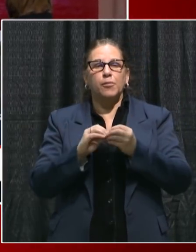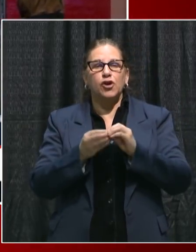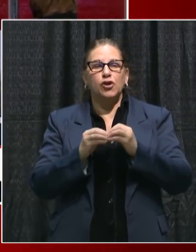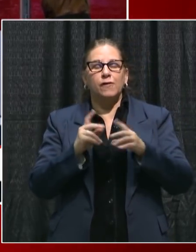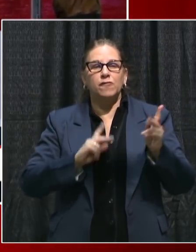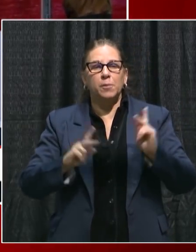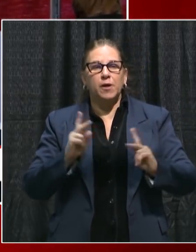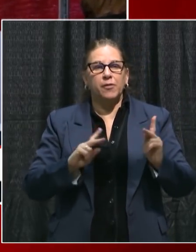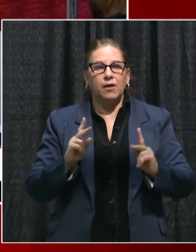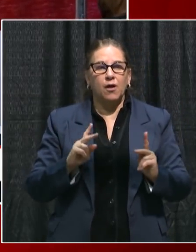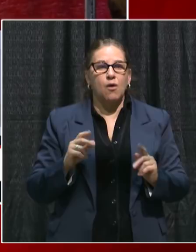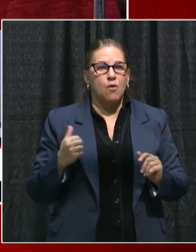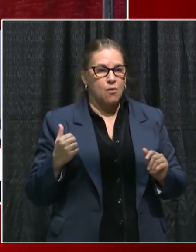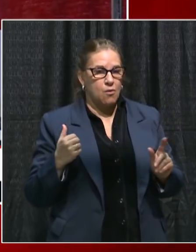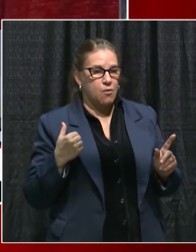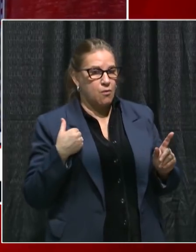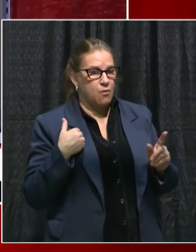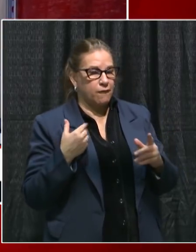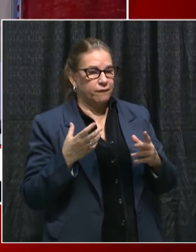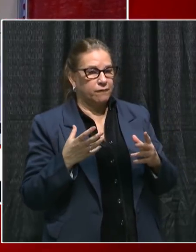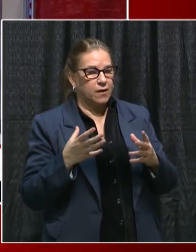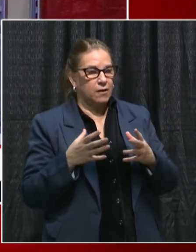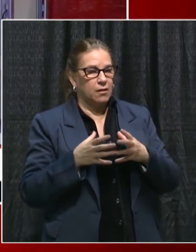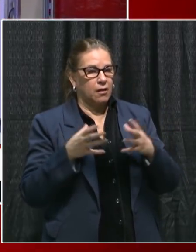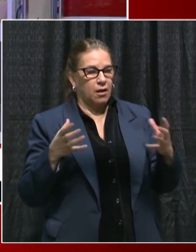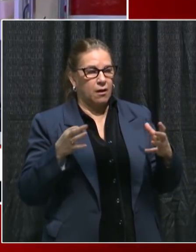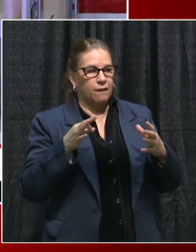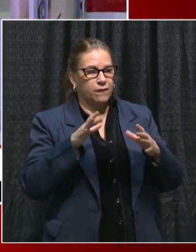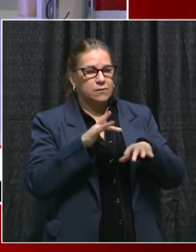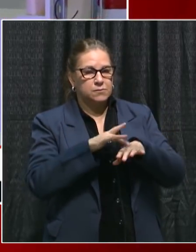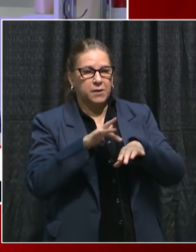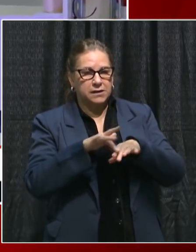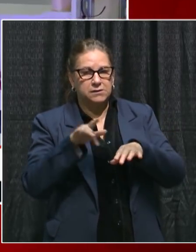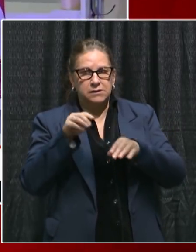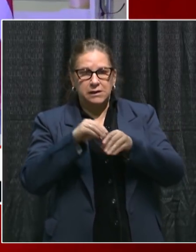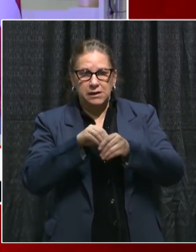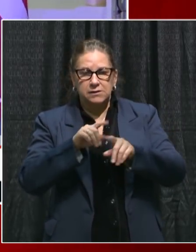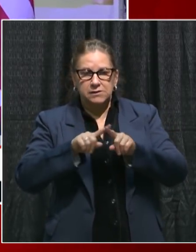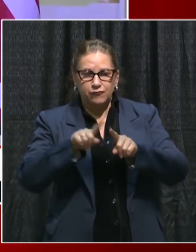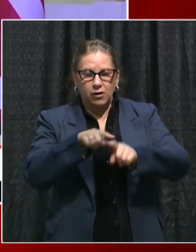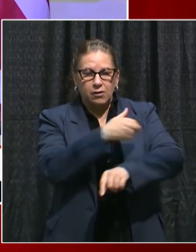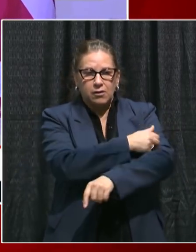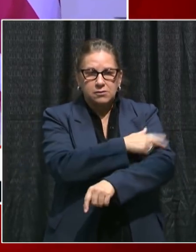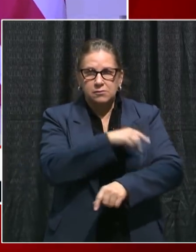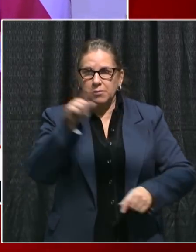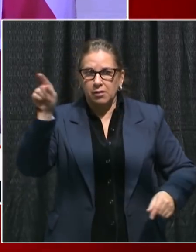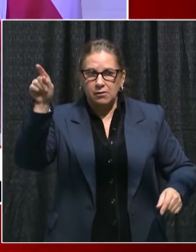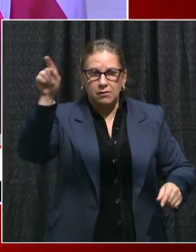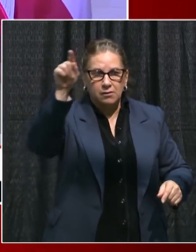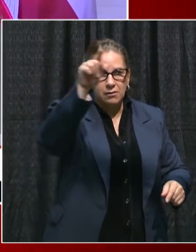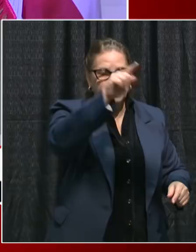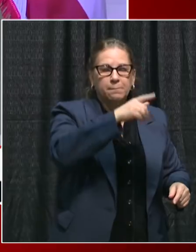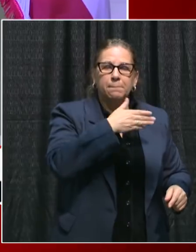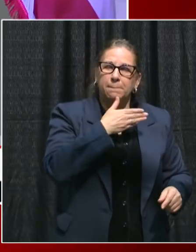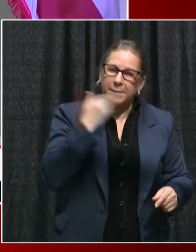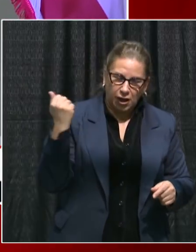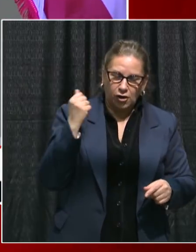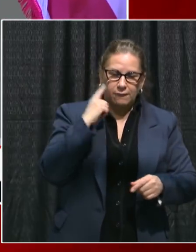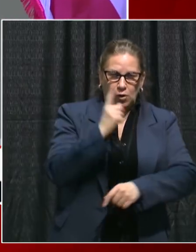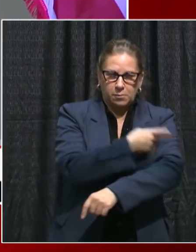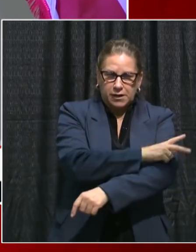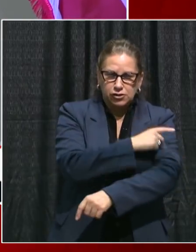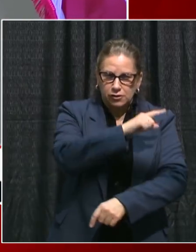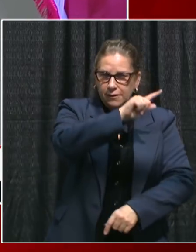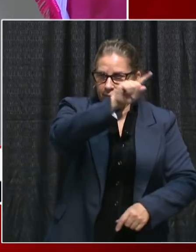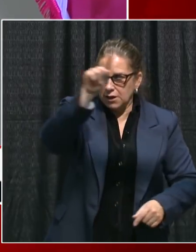has been built by our hospitals, inside their hospitals. The best place for a patient to get seen and get care is